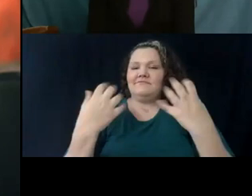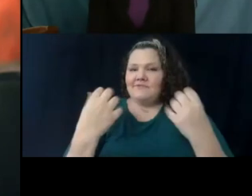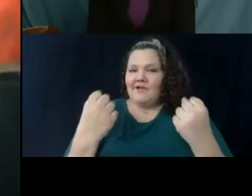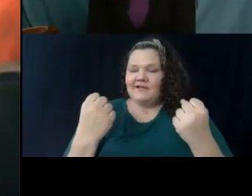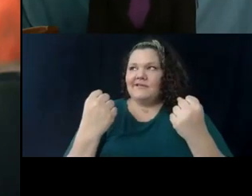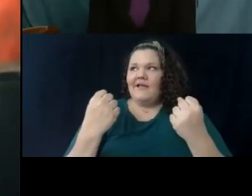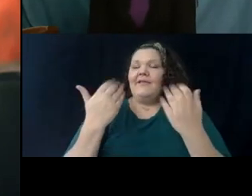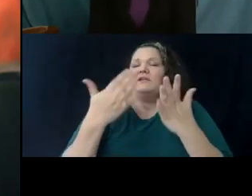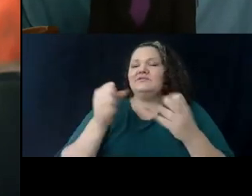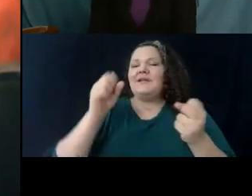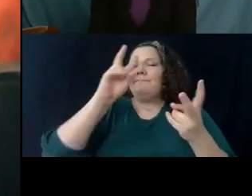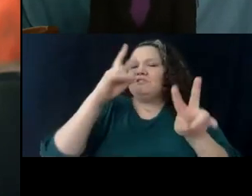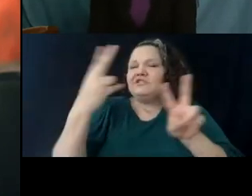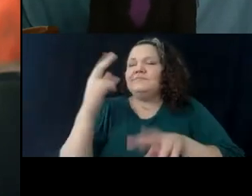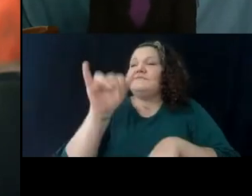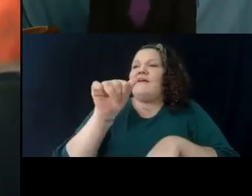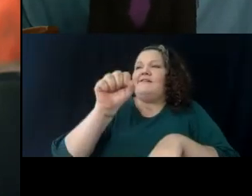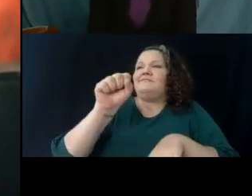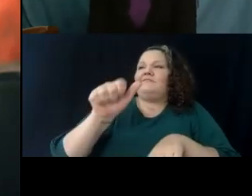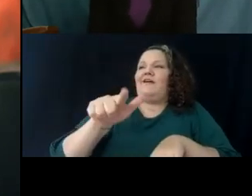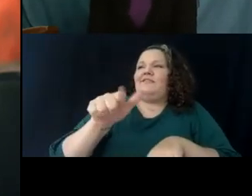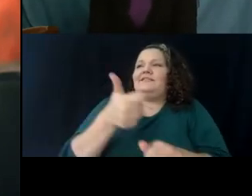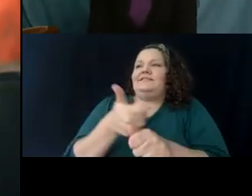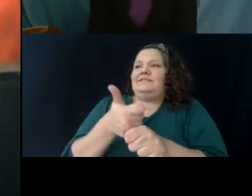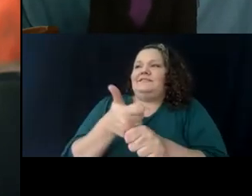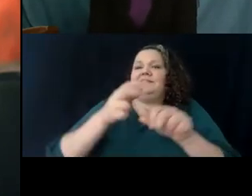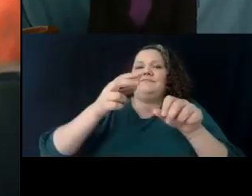completely differently. So I don't understand BSL.